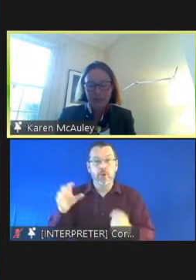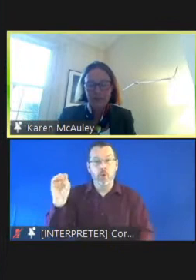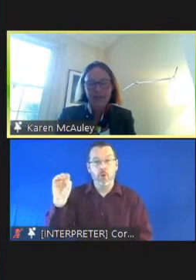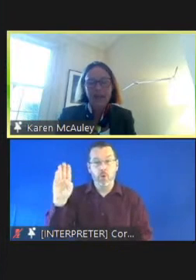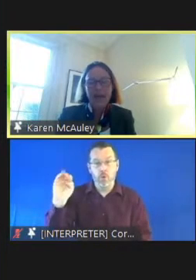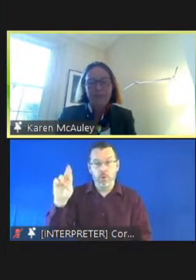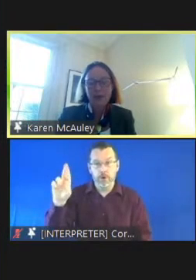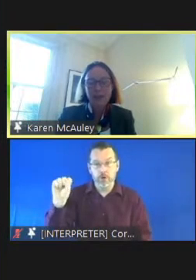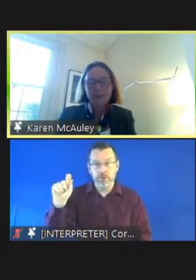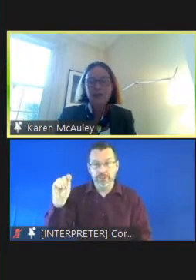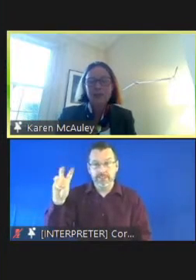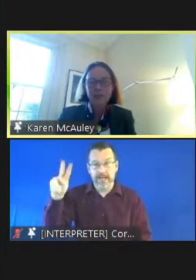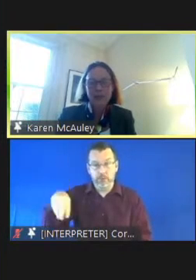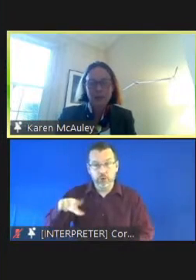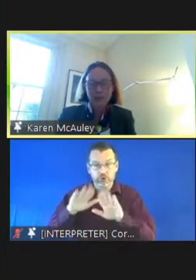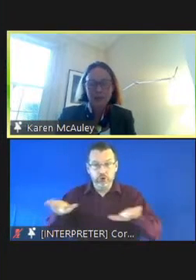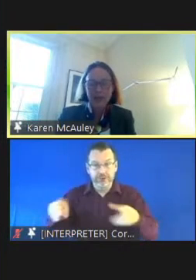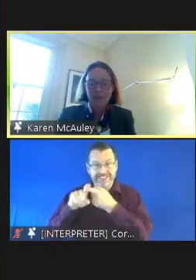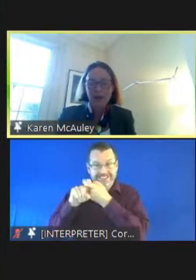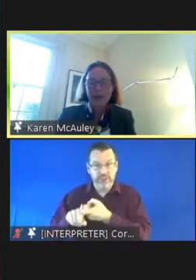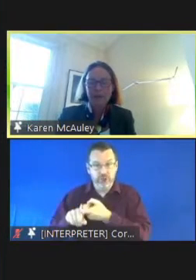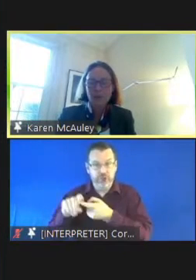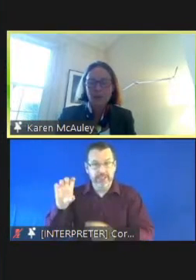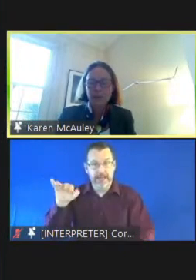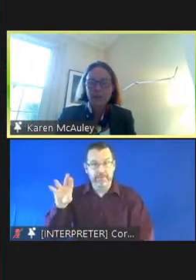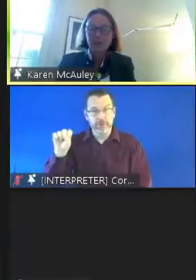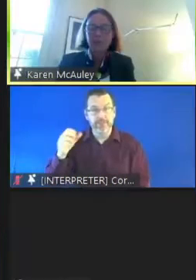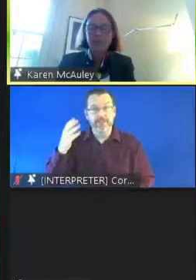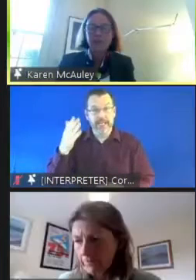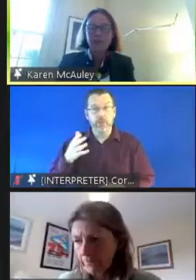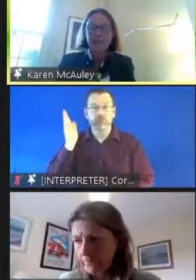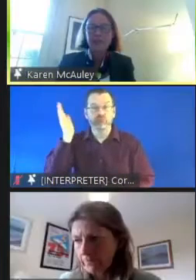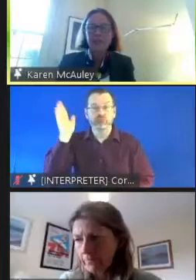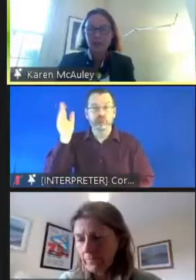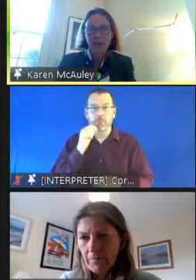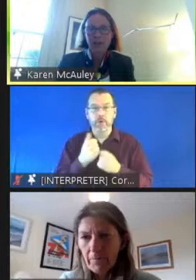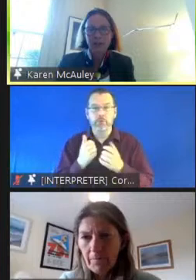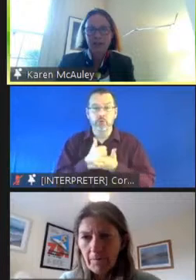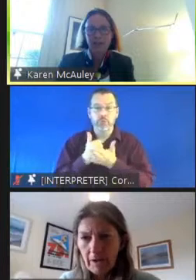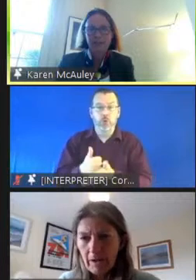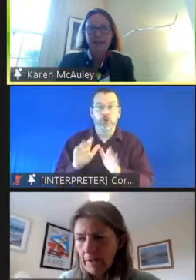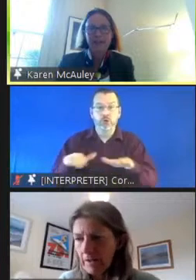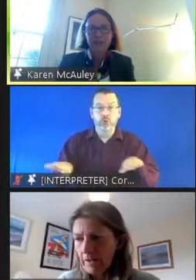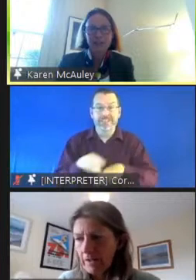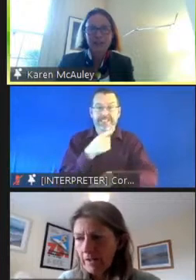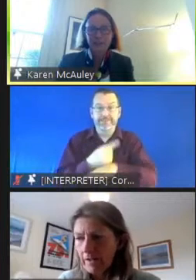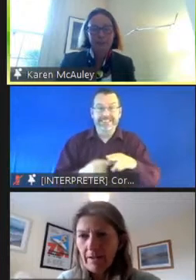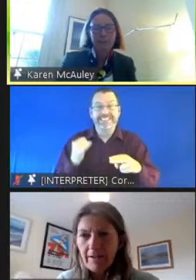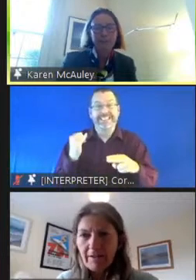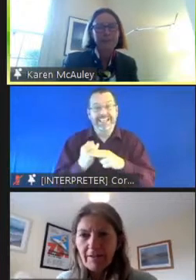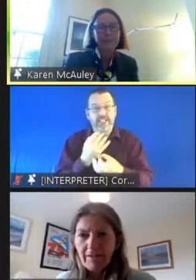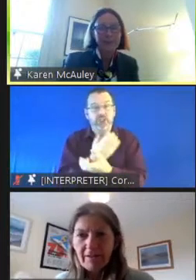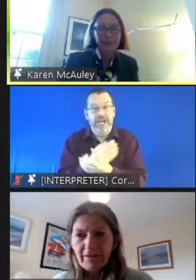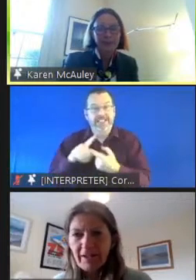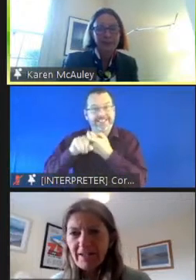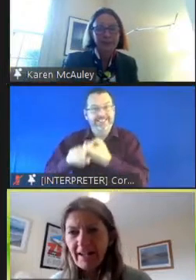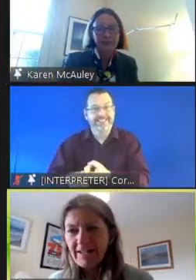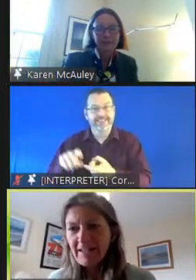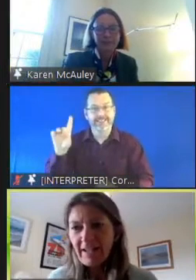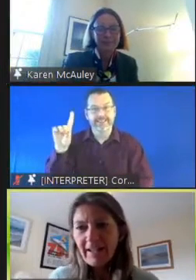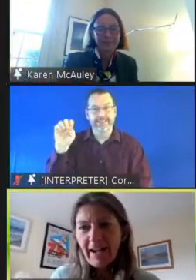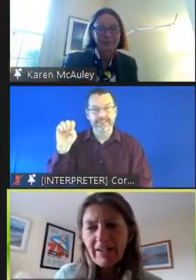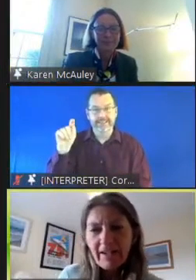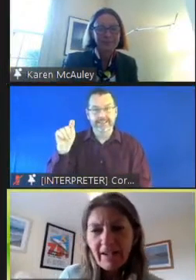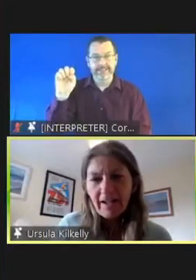campus campus and ursula's going to be speaking to us now about supporting children with disabilities in child detention thanks ursula great